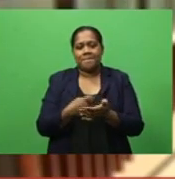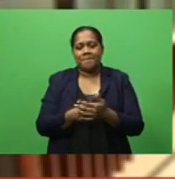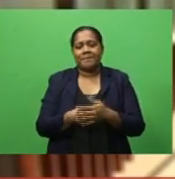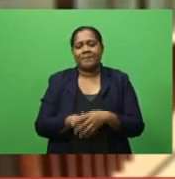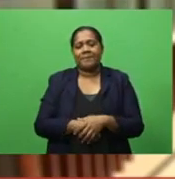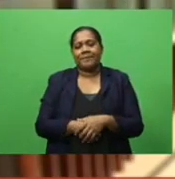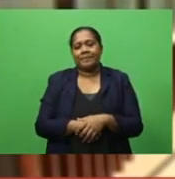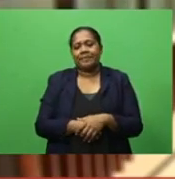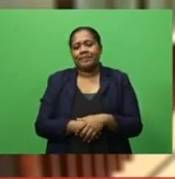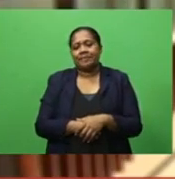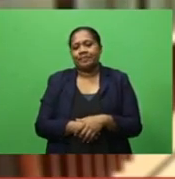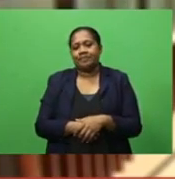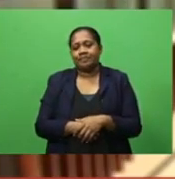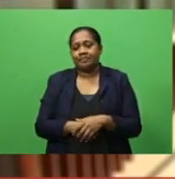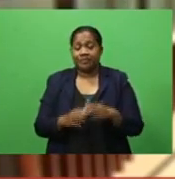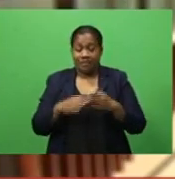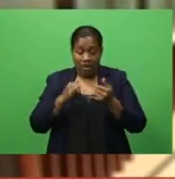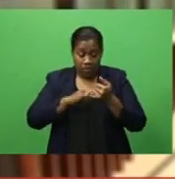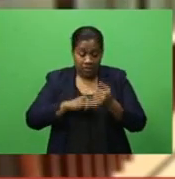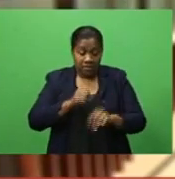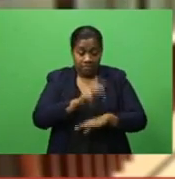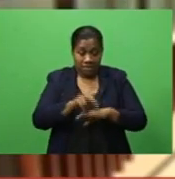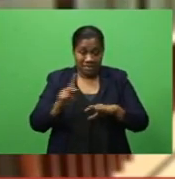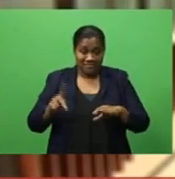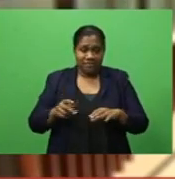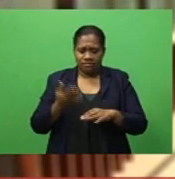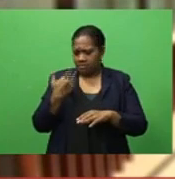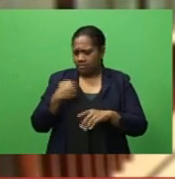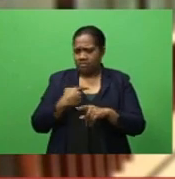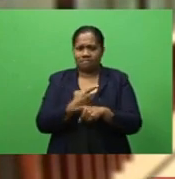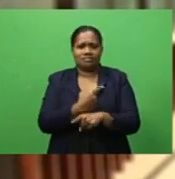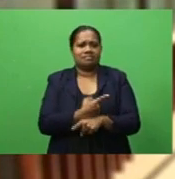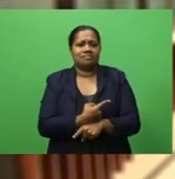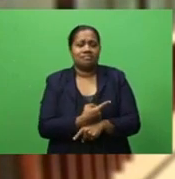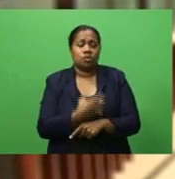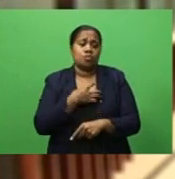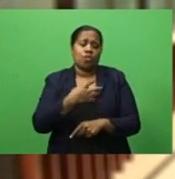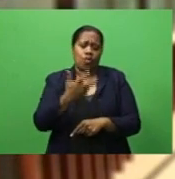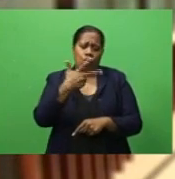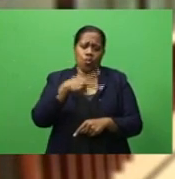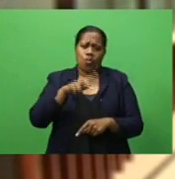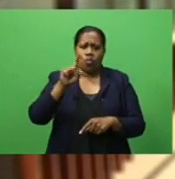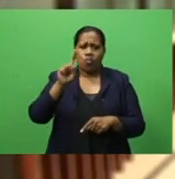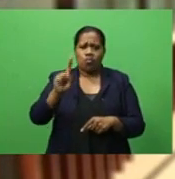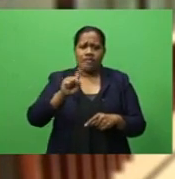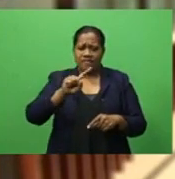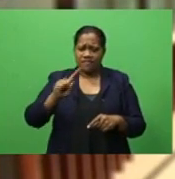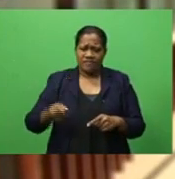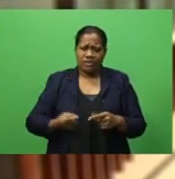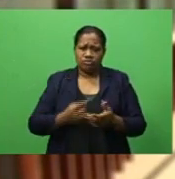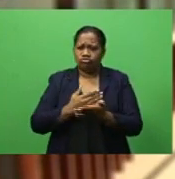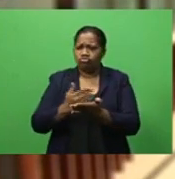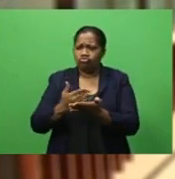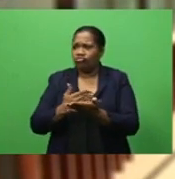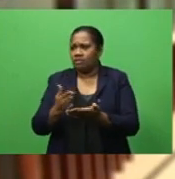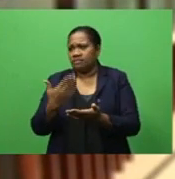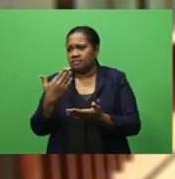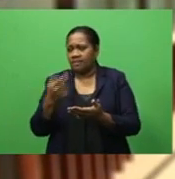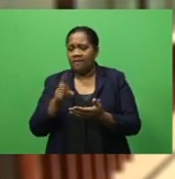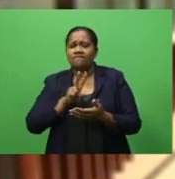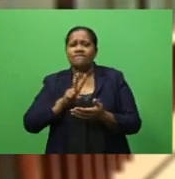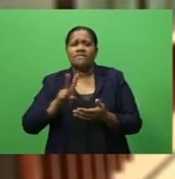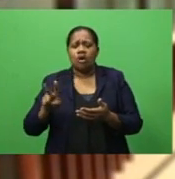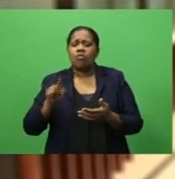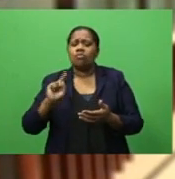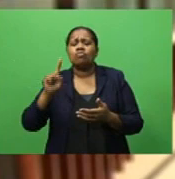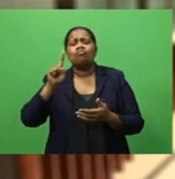trading on the South Pacific Stock Exchange last week. More than 81,000 shares changed hands with a value of